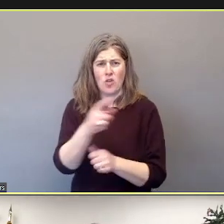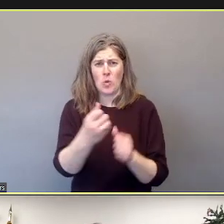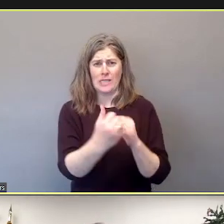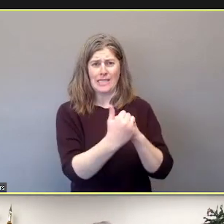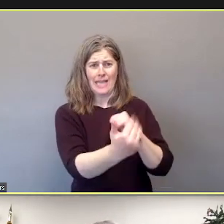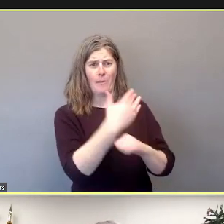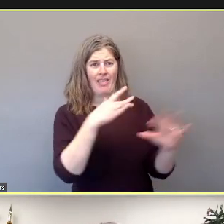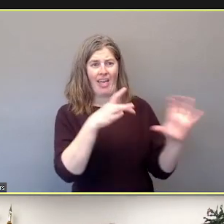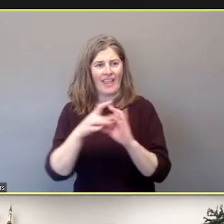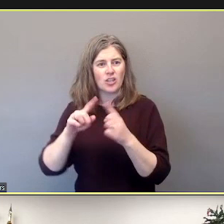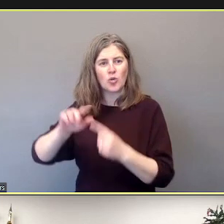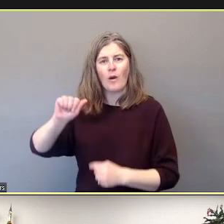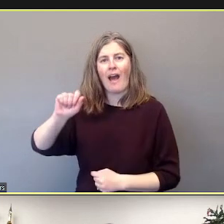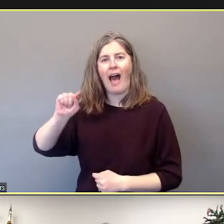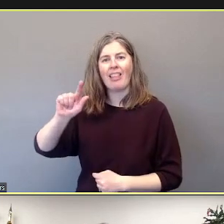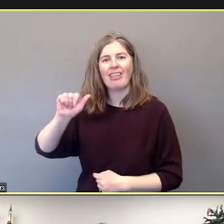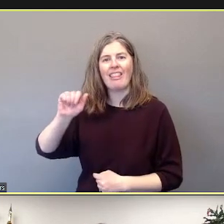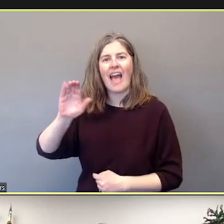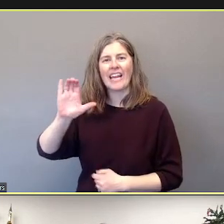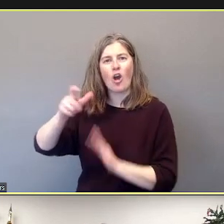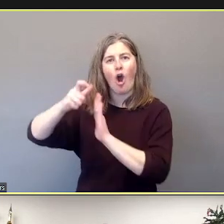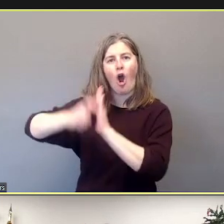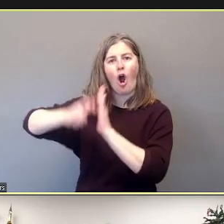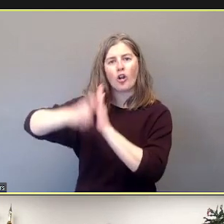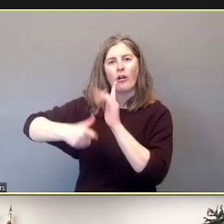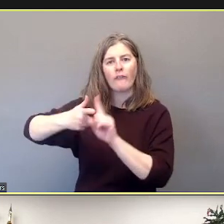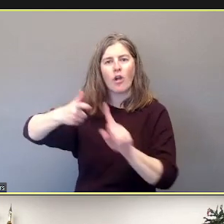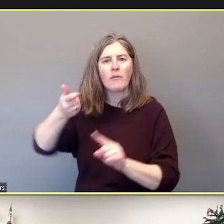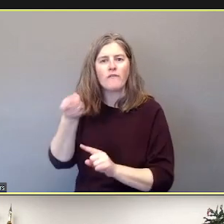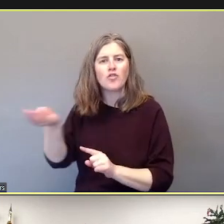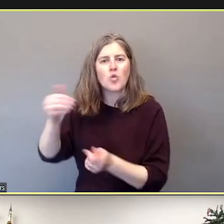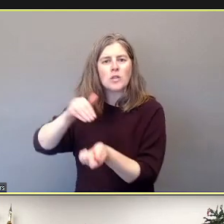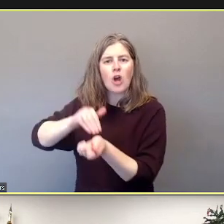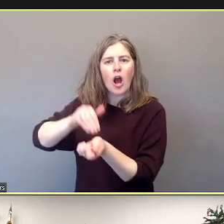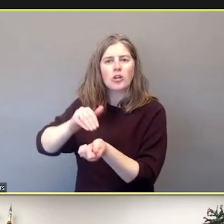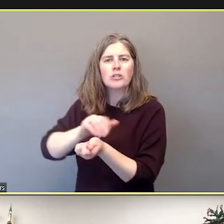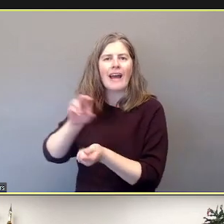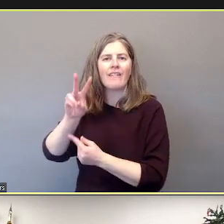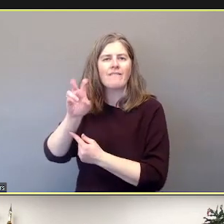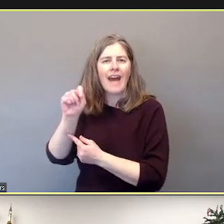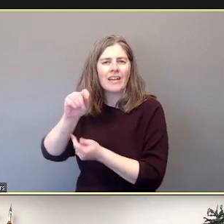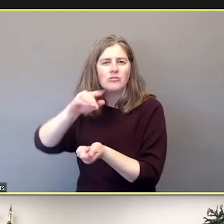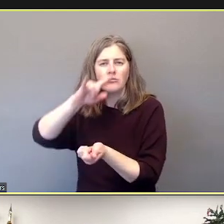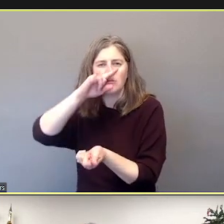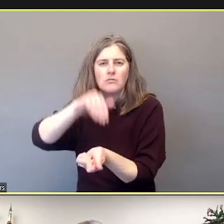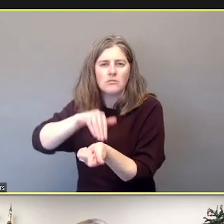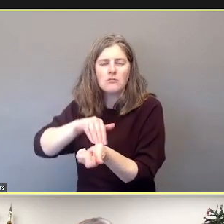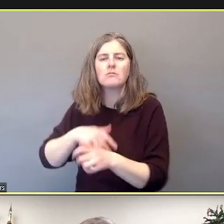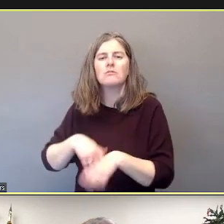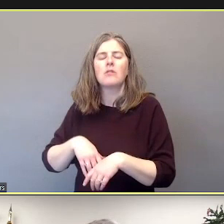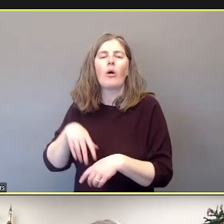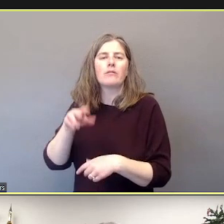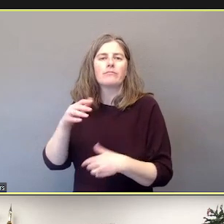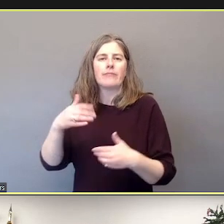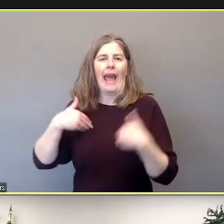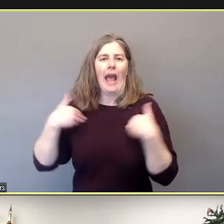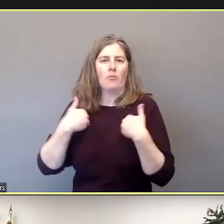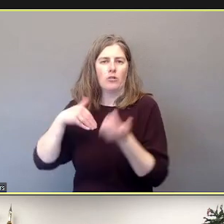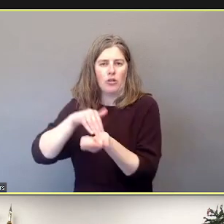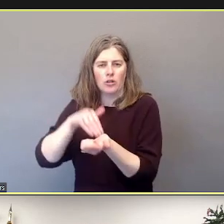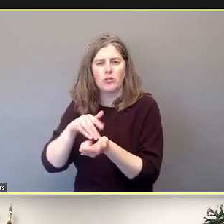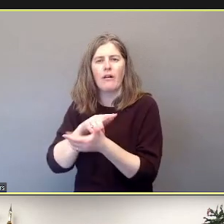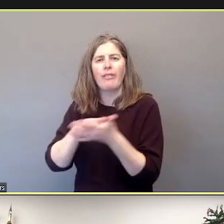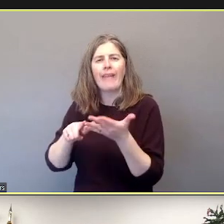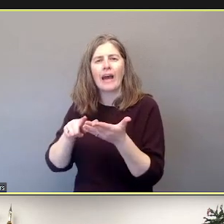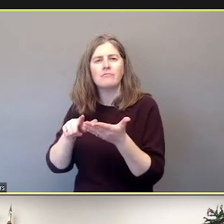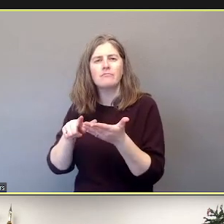to the Atlantic, an article by a couple doctors and a veterinarian about sort of the case against masks in